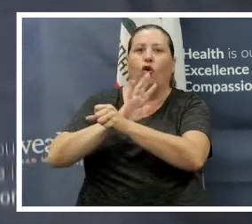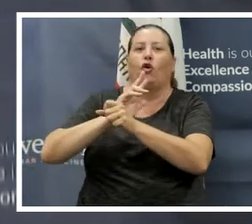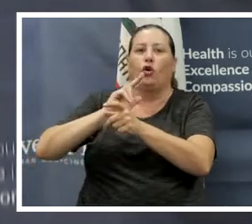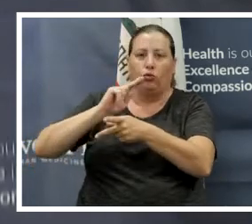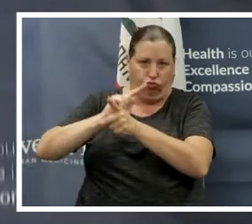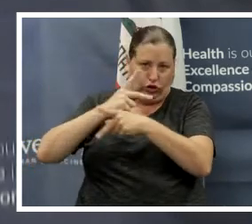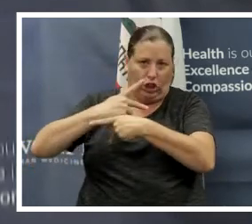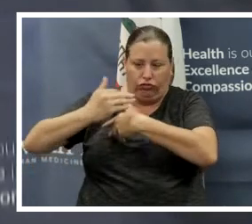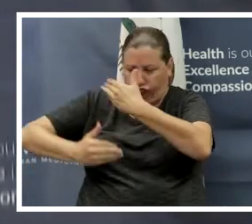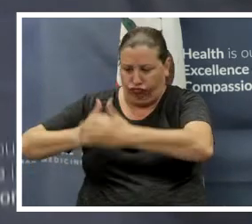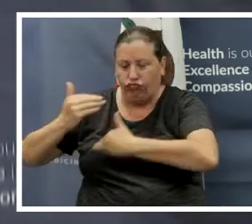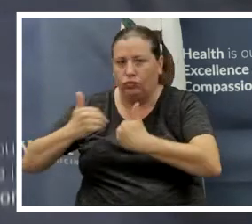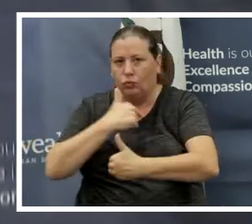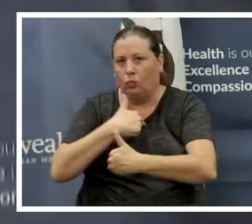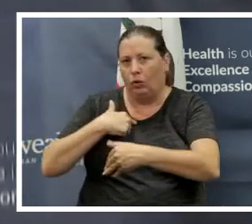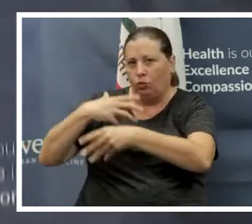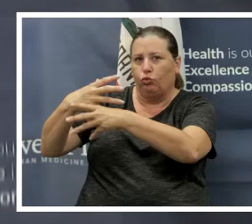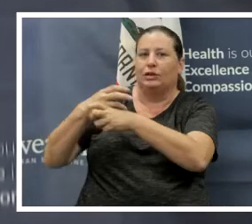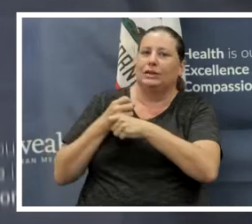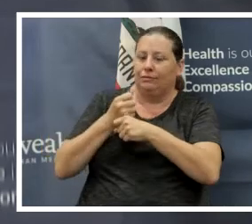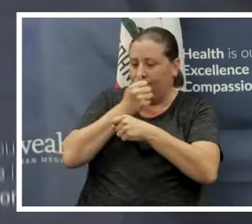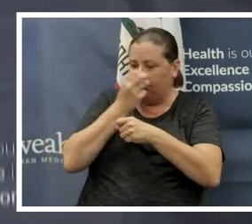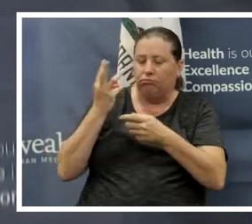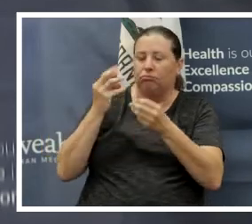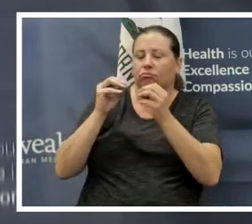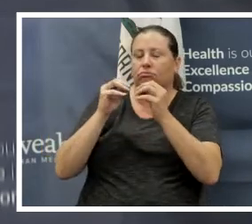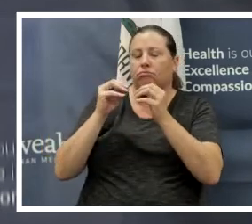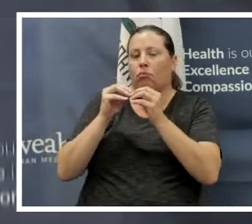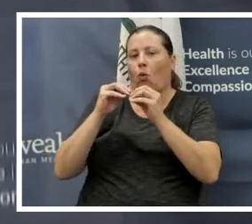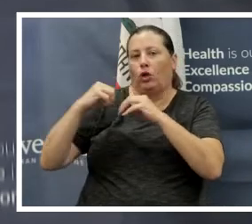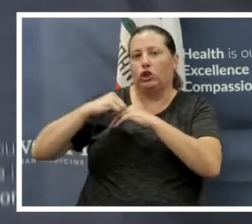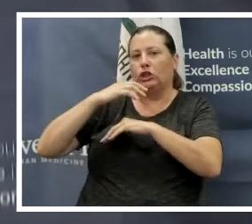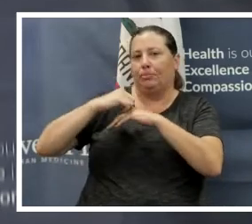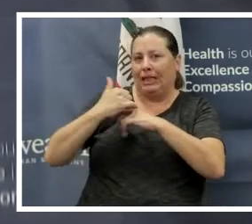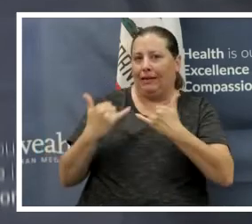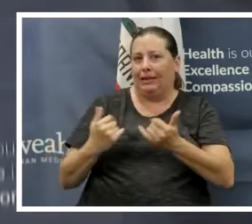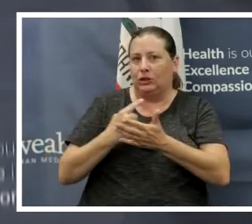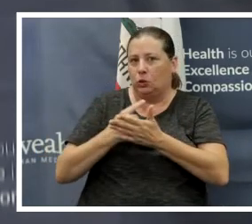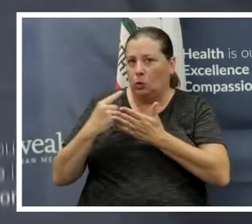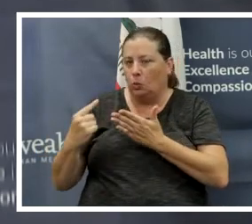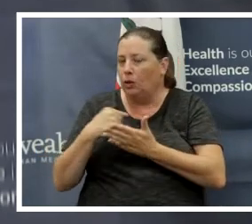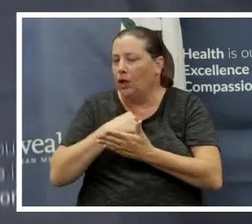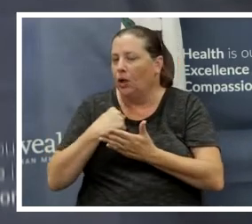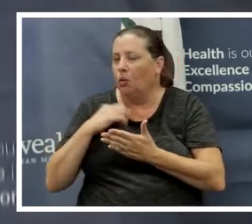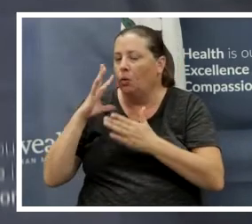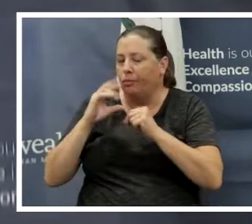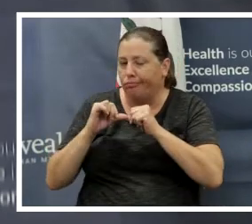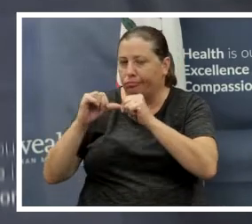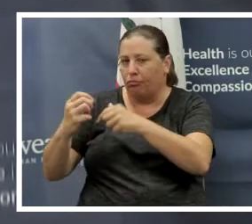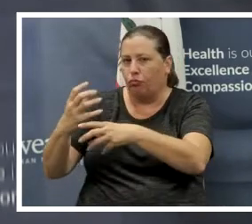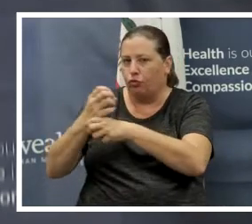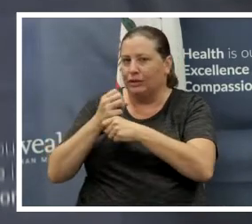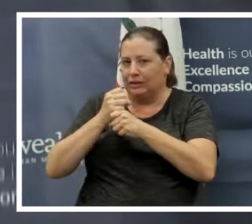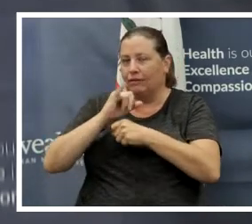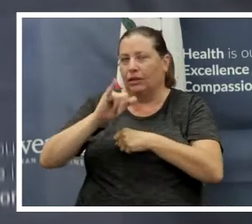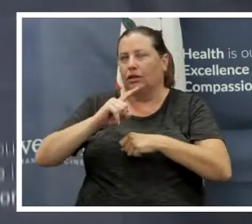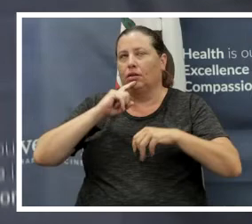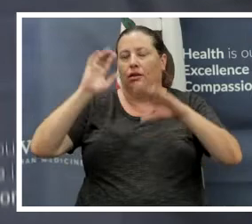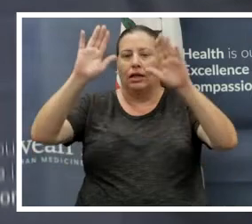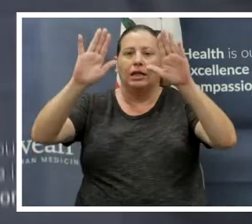shipments this week, and we hope to continue to receive them. That's excellent news. Because again, that's one of those